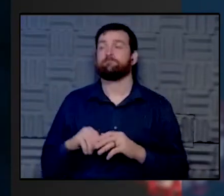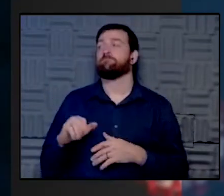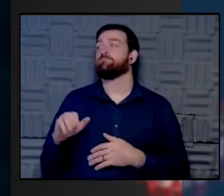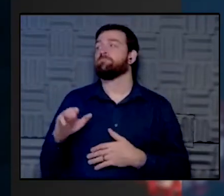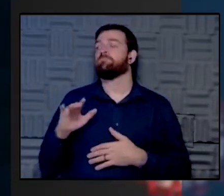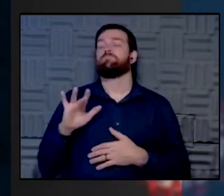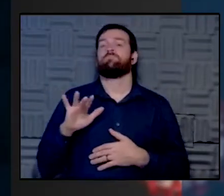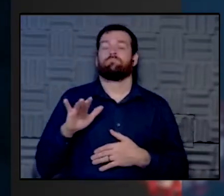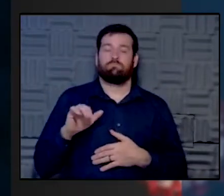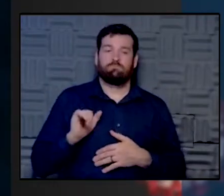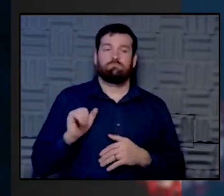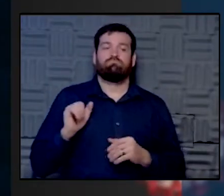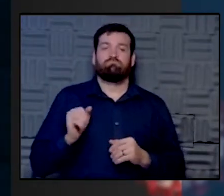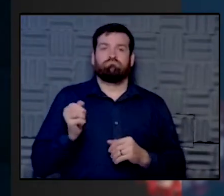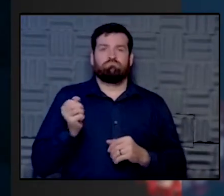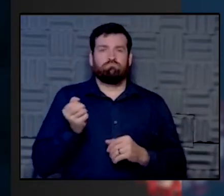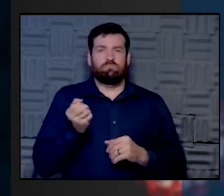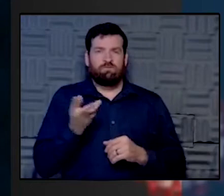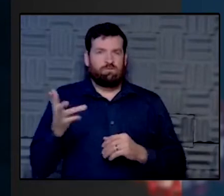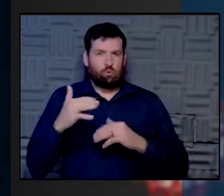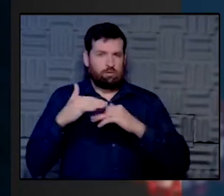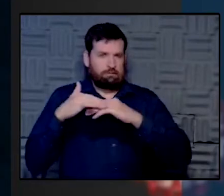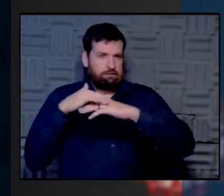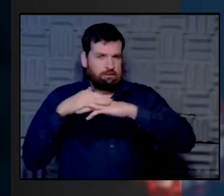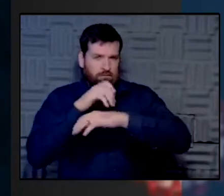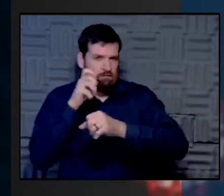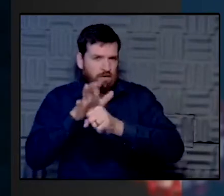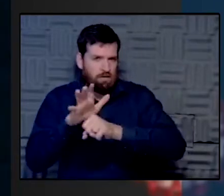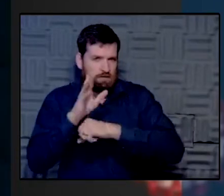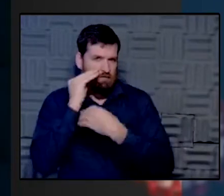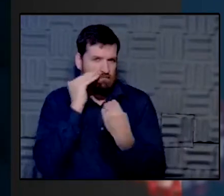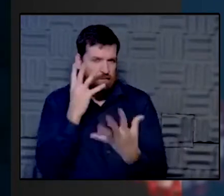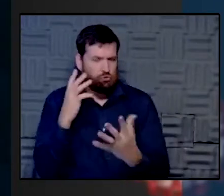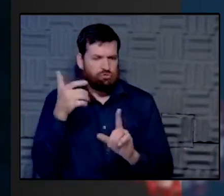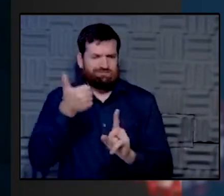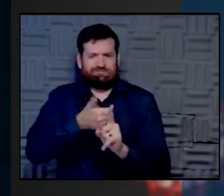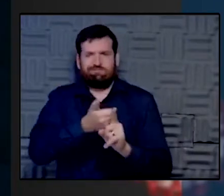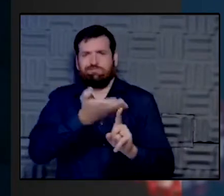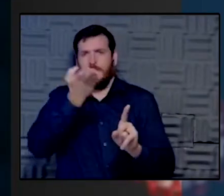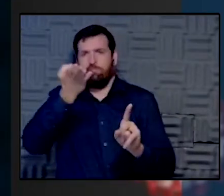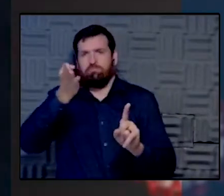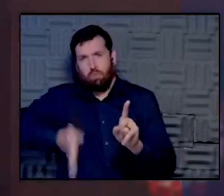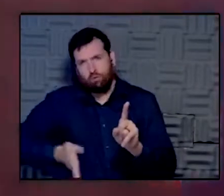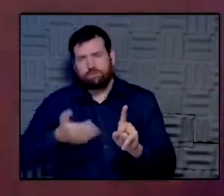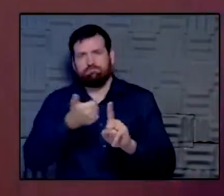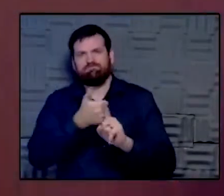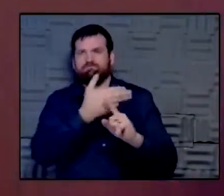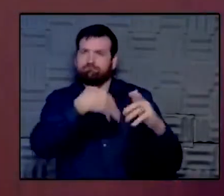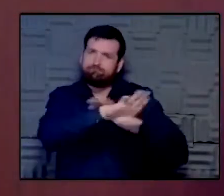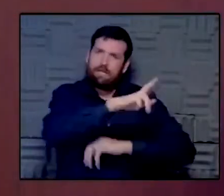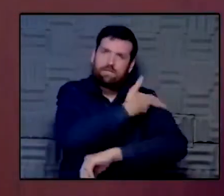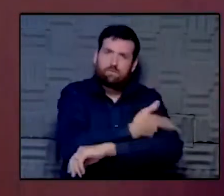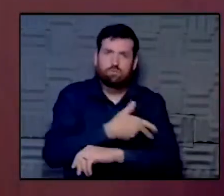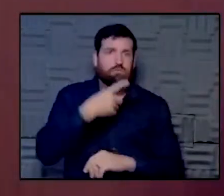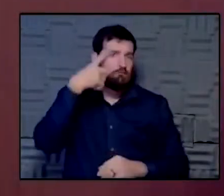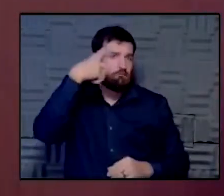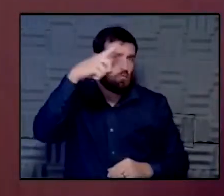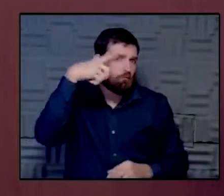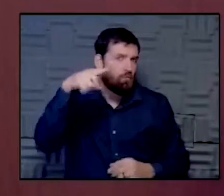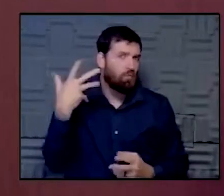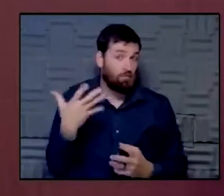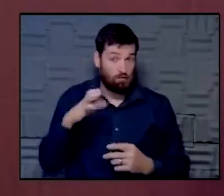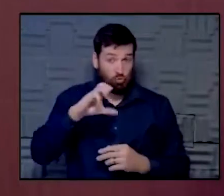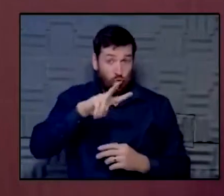has a couple of things that we don't have all of the information about the hospitalized person. So are they being hospitalized for